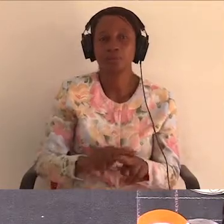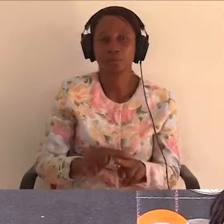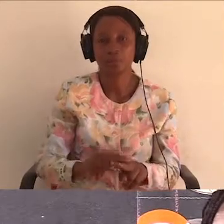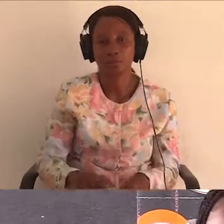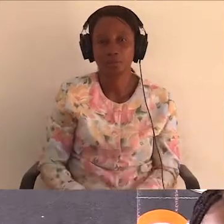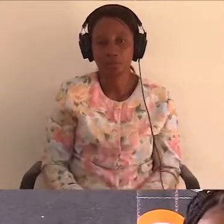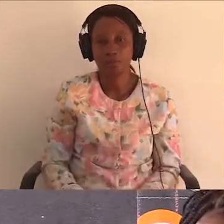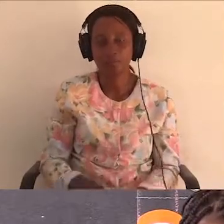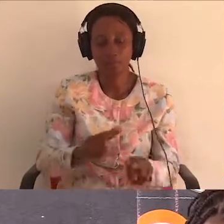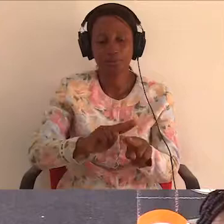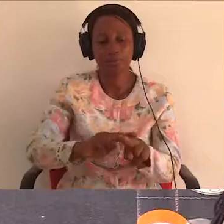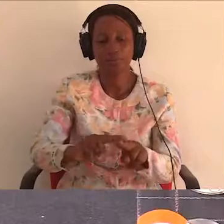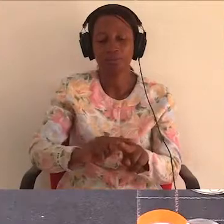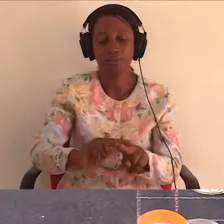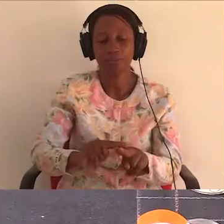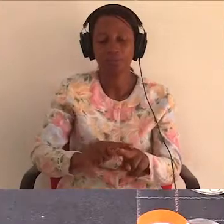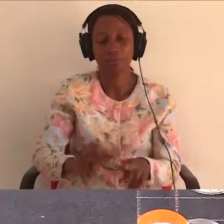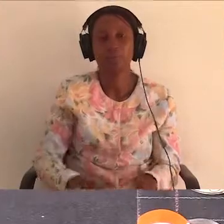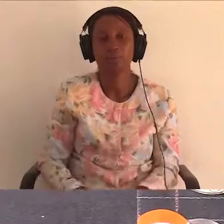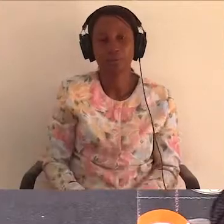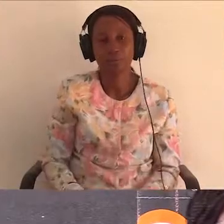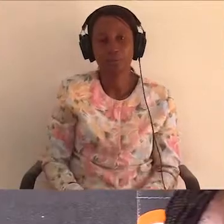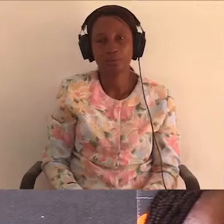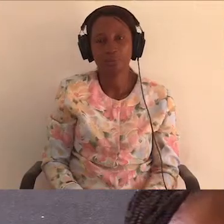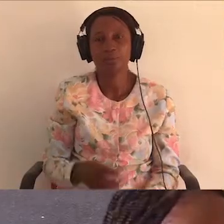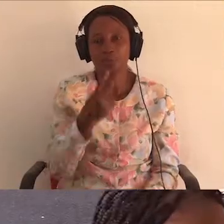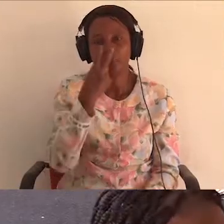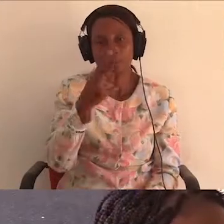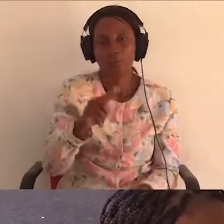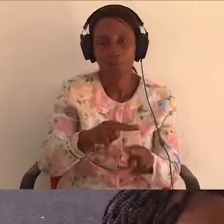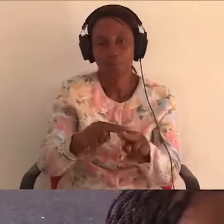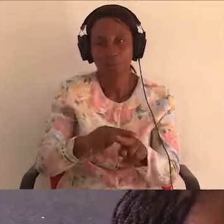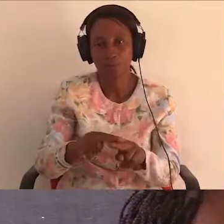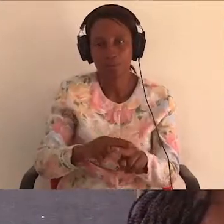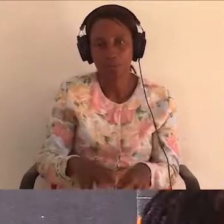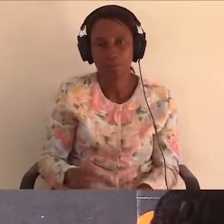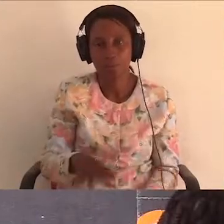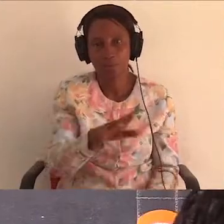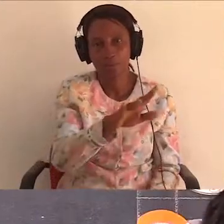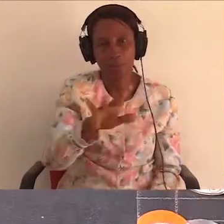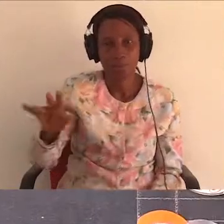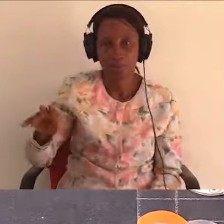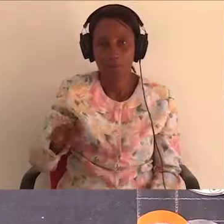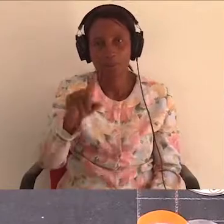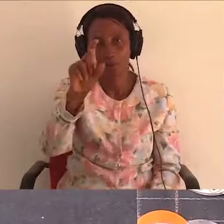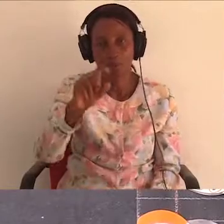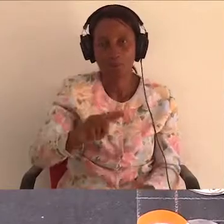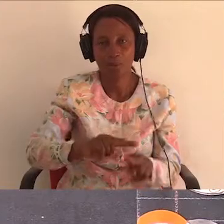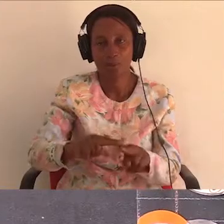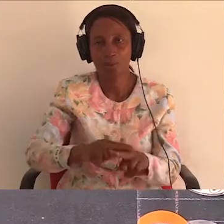Green. Green. So if you look at green, the spelling of the word